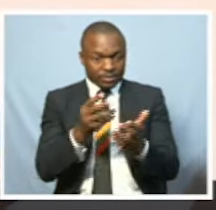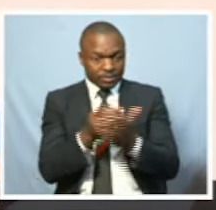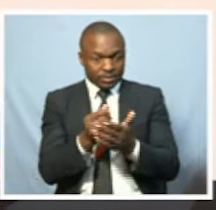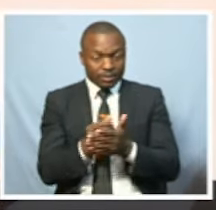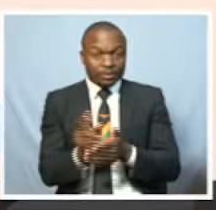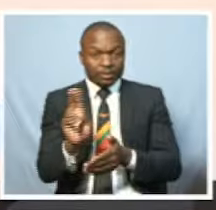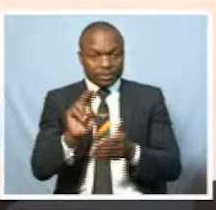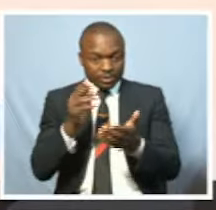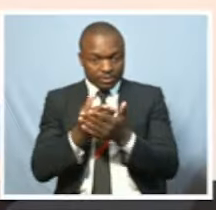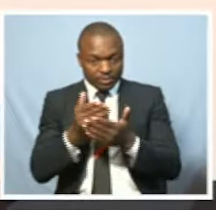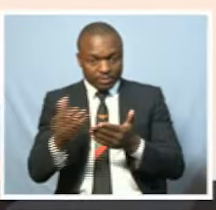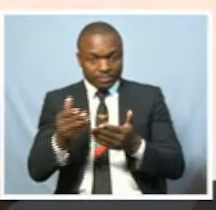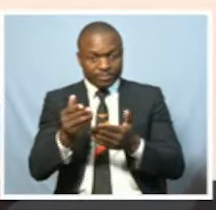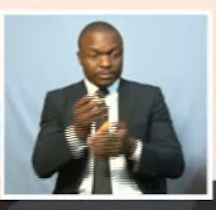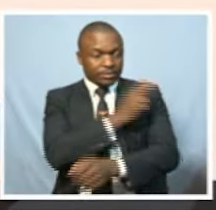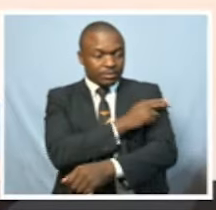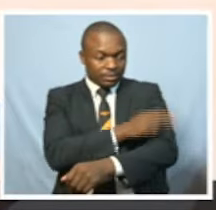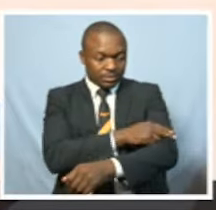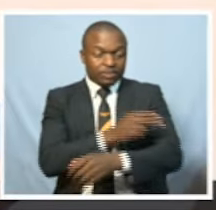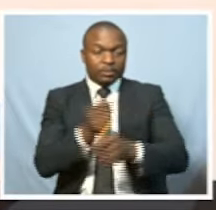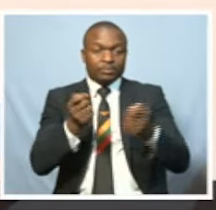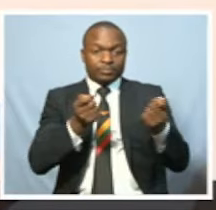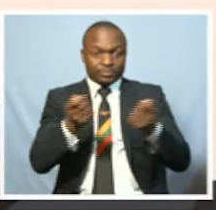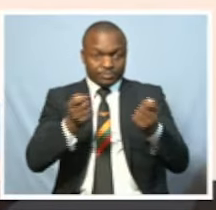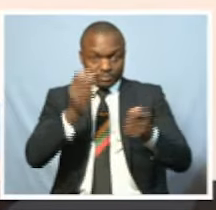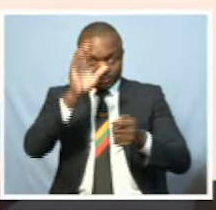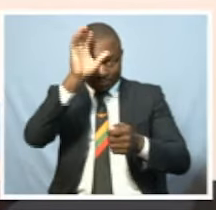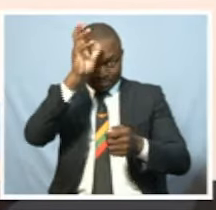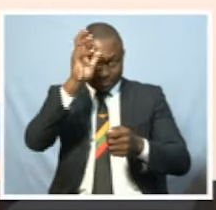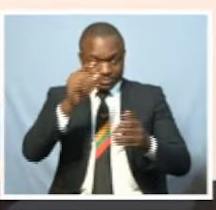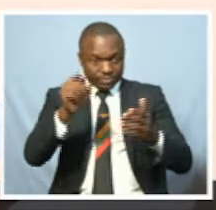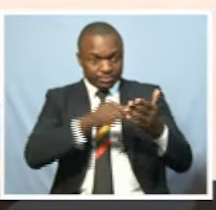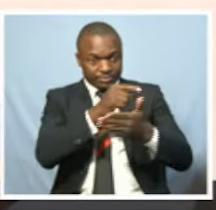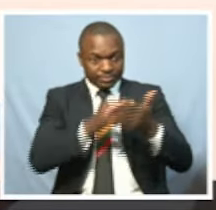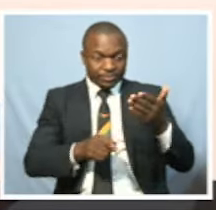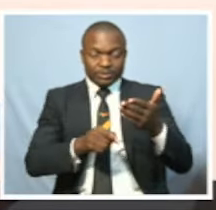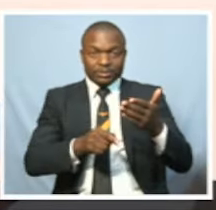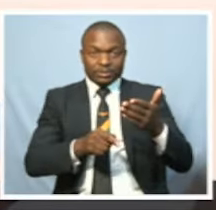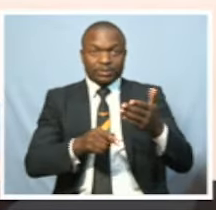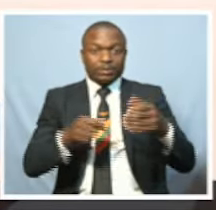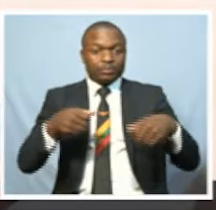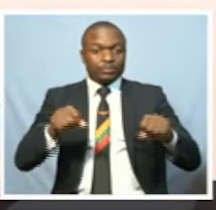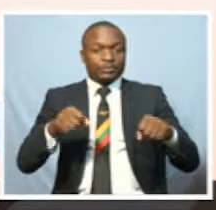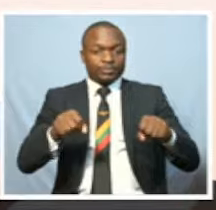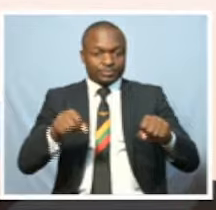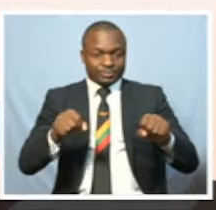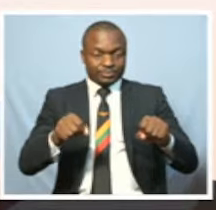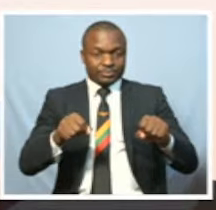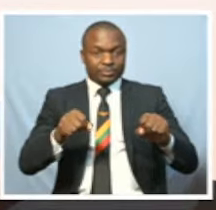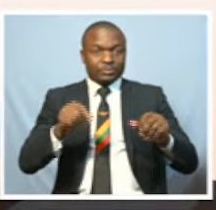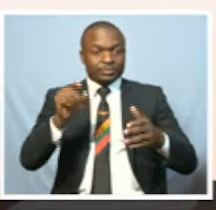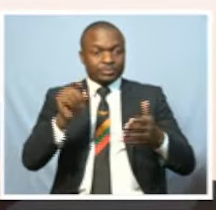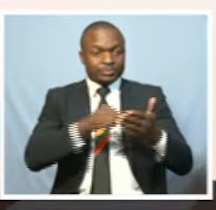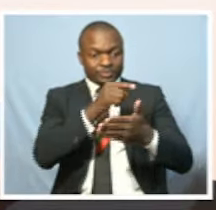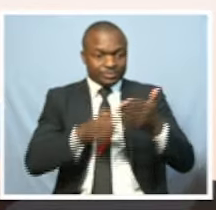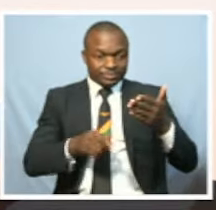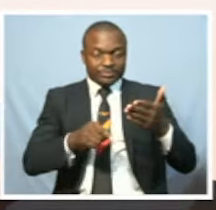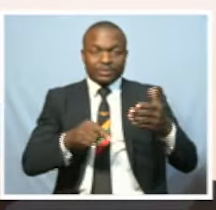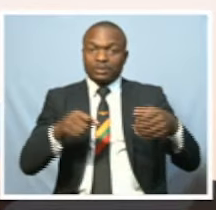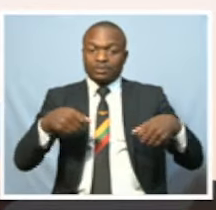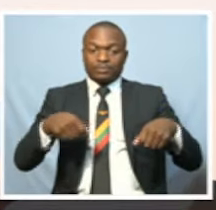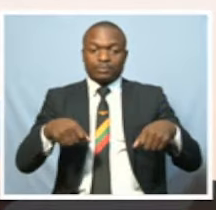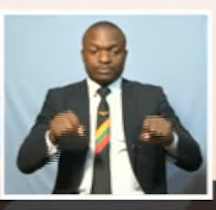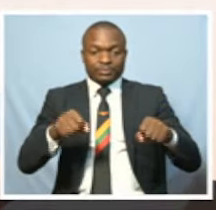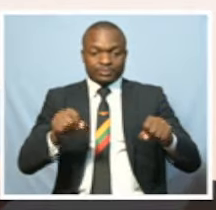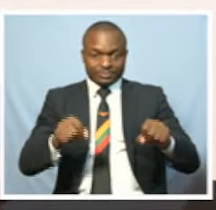to procure the ambulance. We cross and motorbike. We cross and motorbike. Yes,